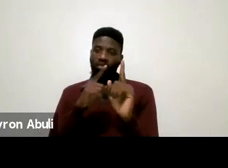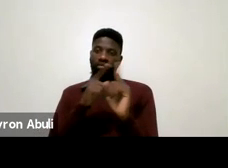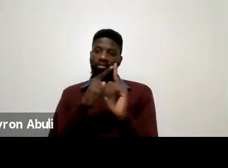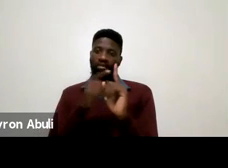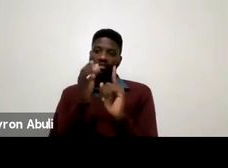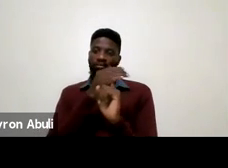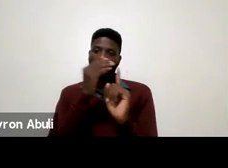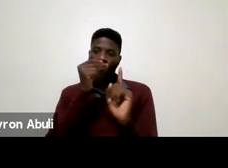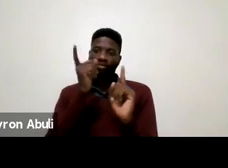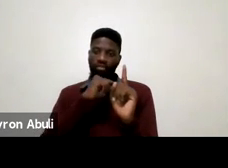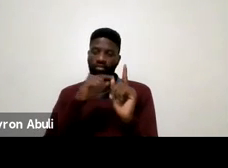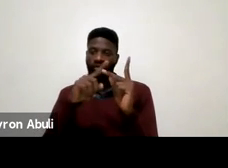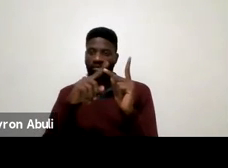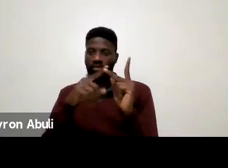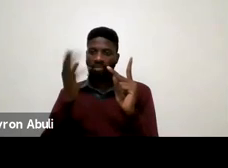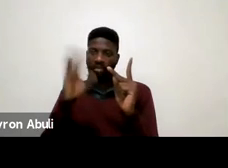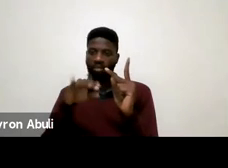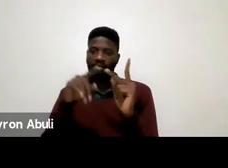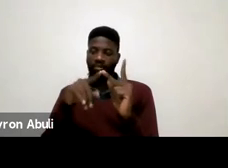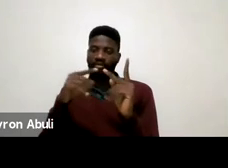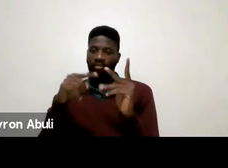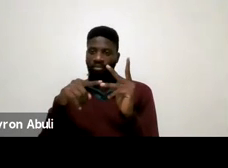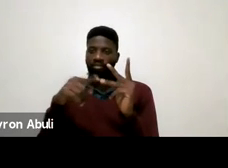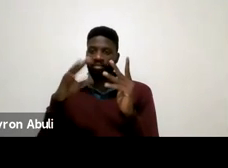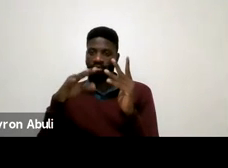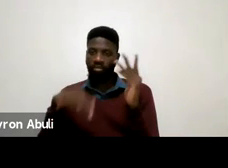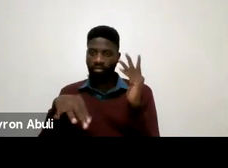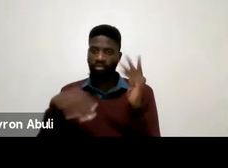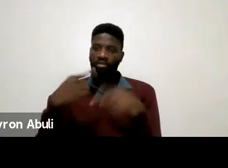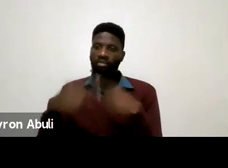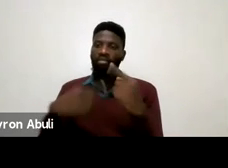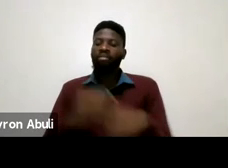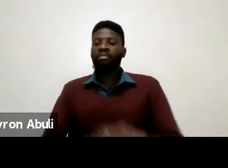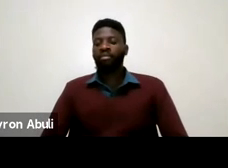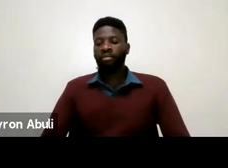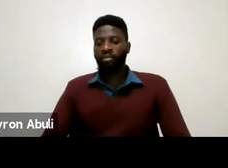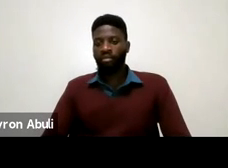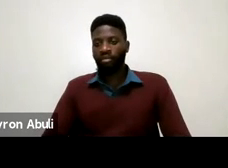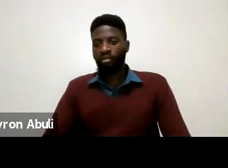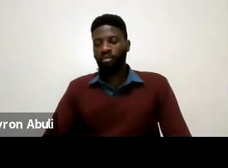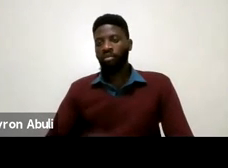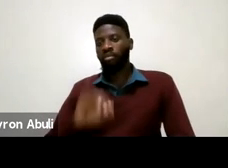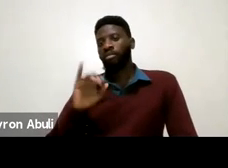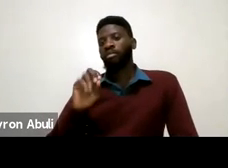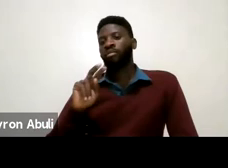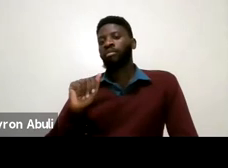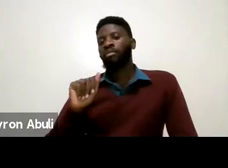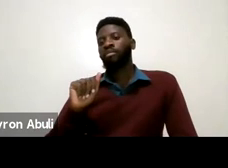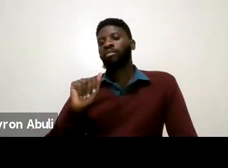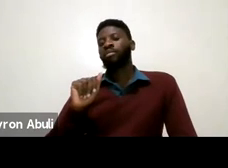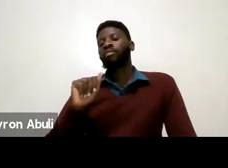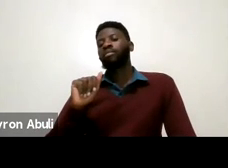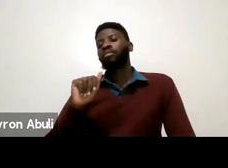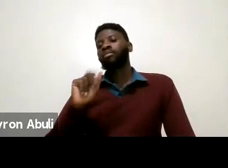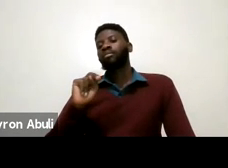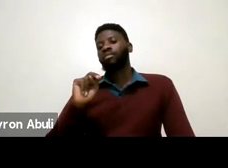list, you can go to the next one. And you always have. you, Joanne, for speaking like three people, because what